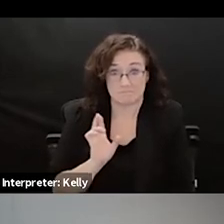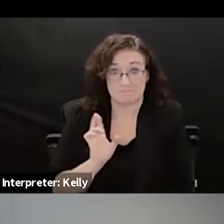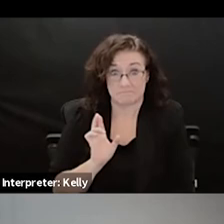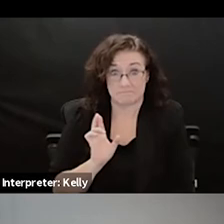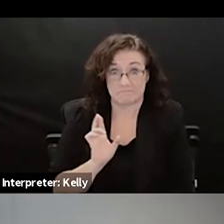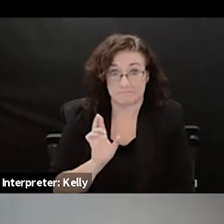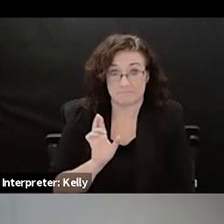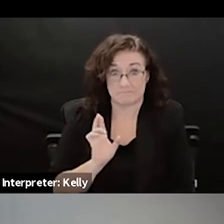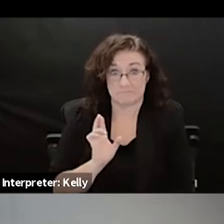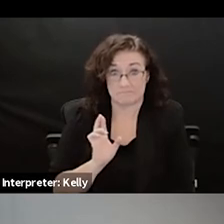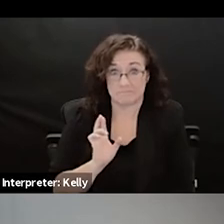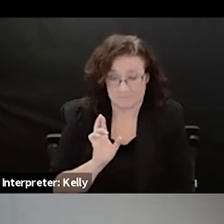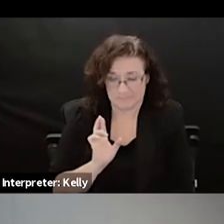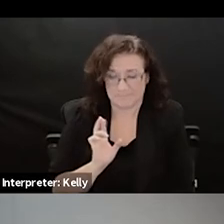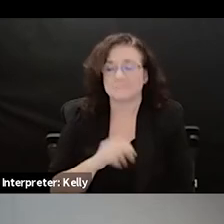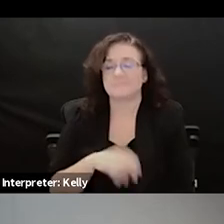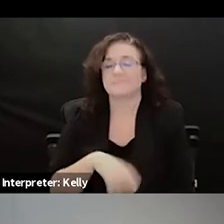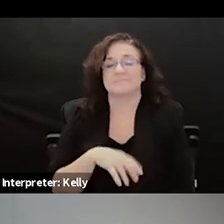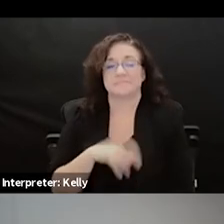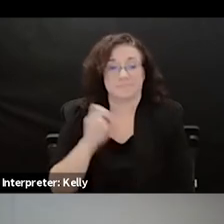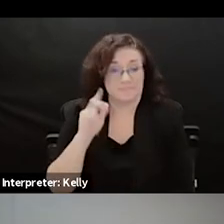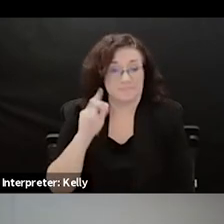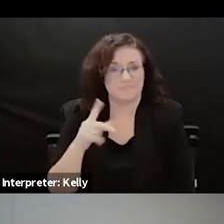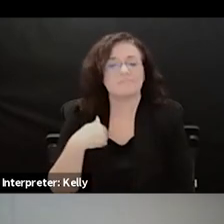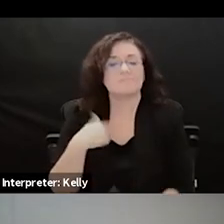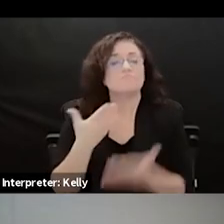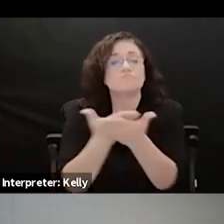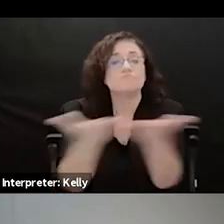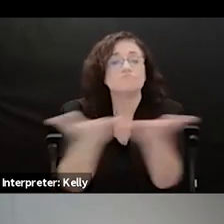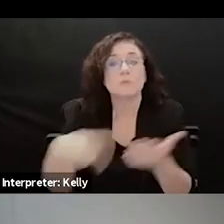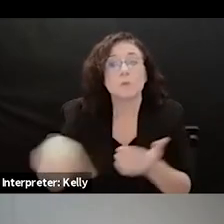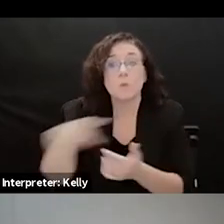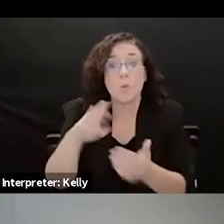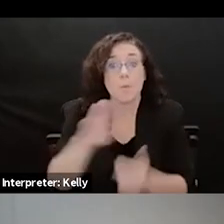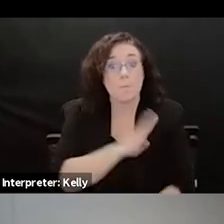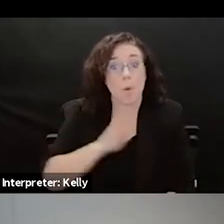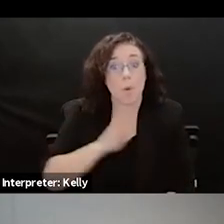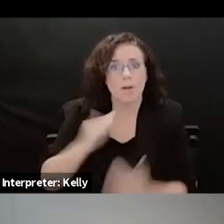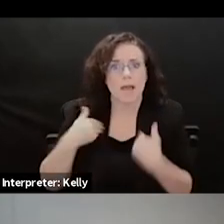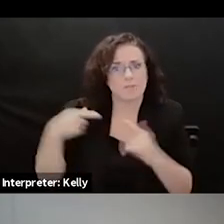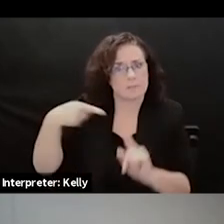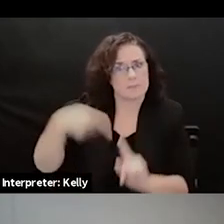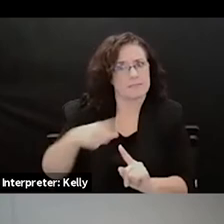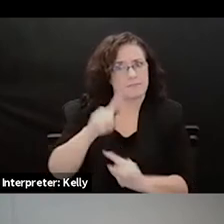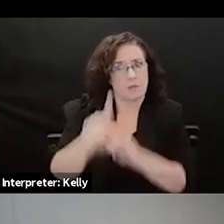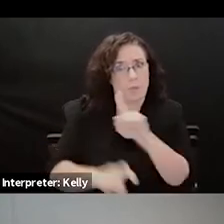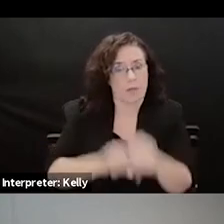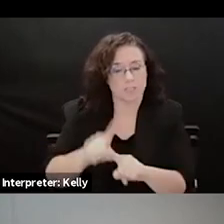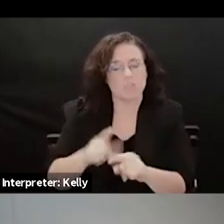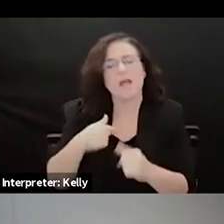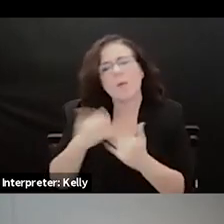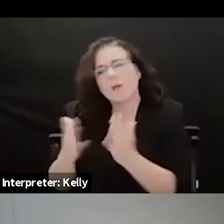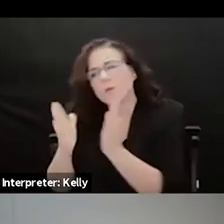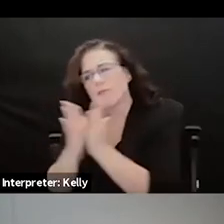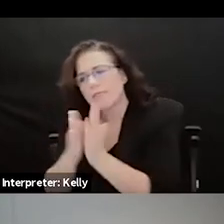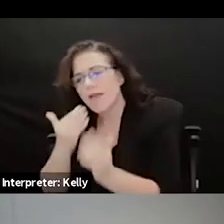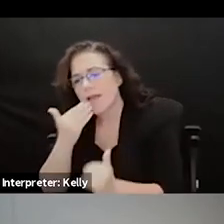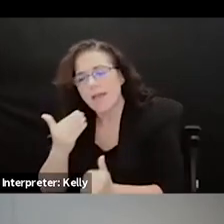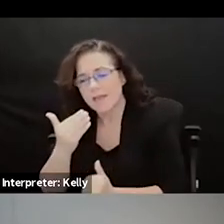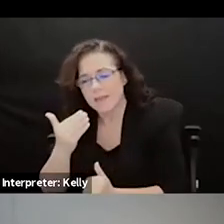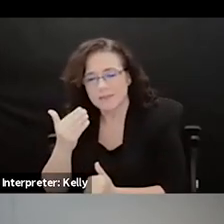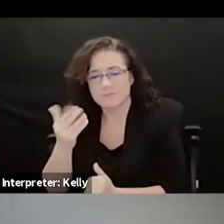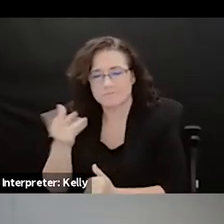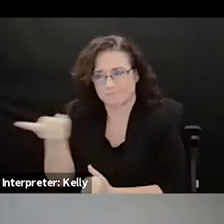ask board members if they have specific questions uh i want to thank uh both of you also laci for this